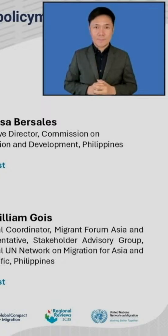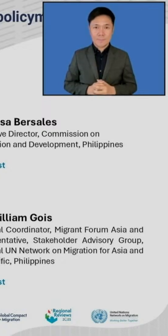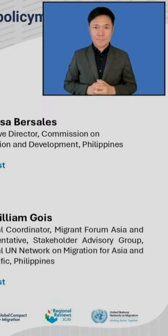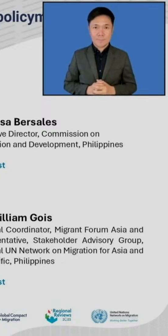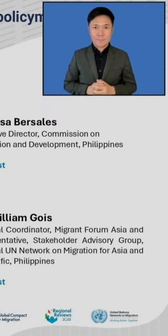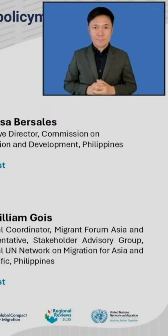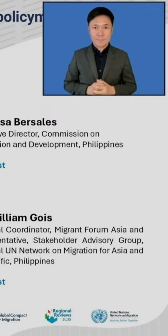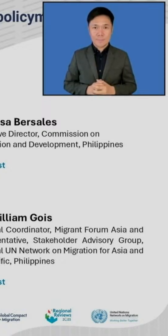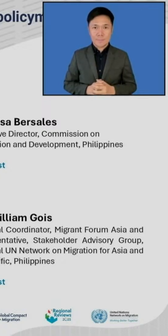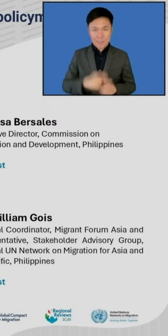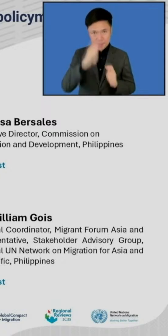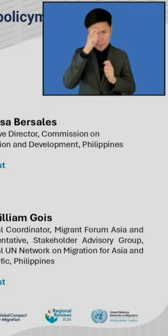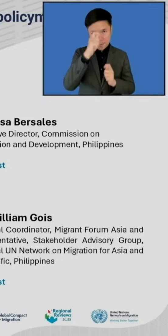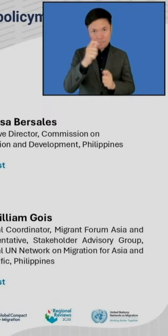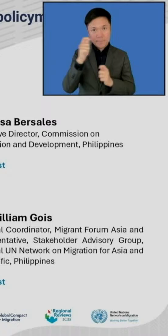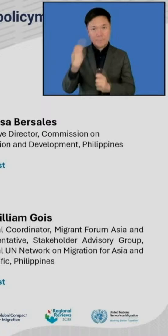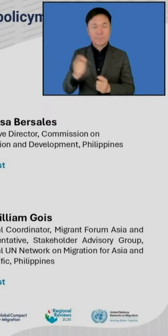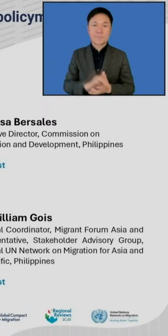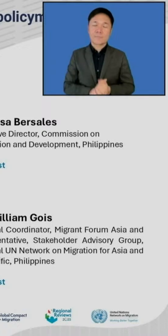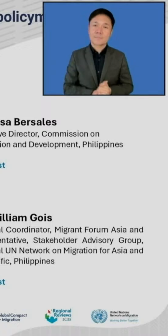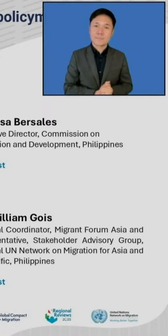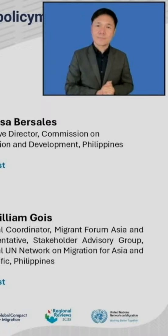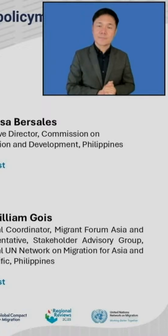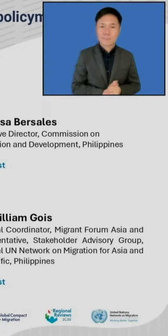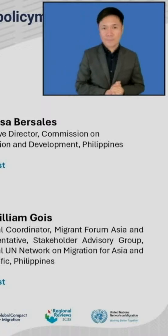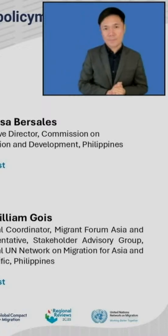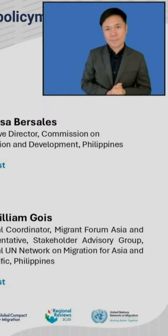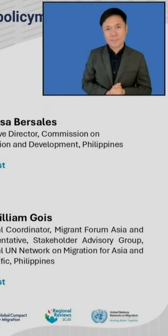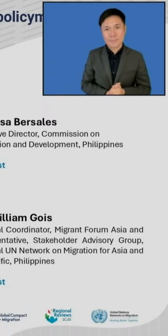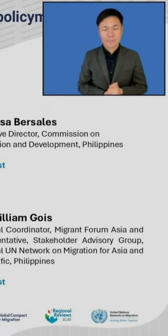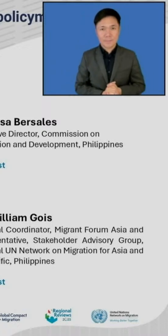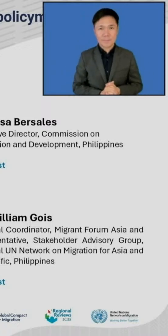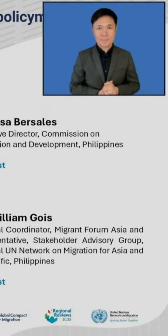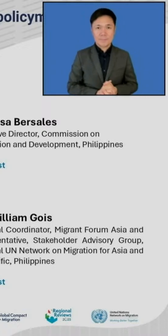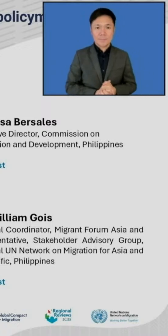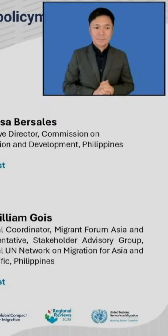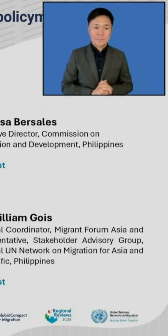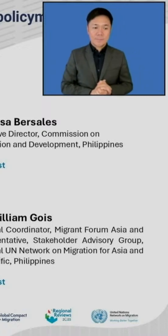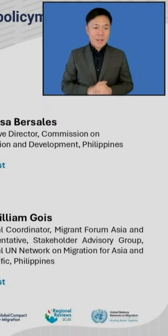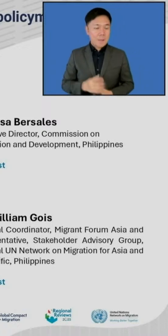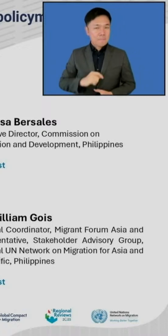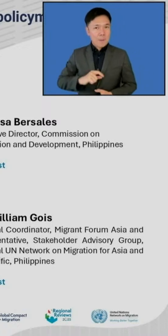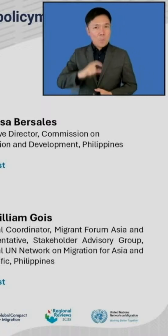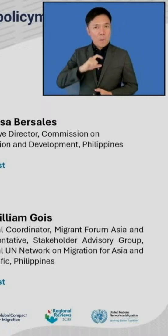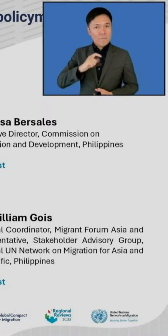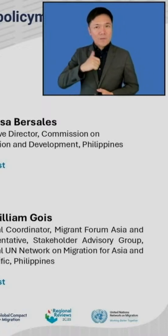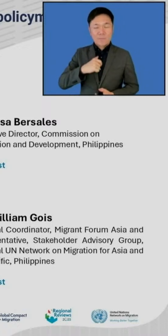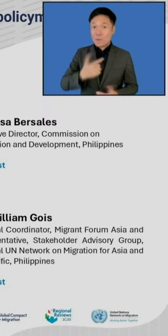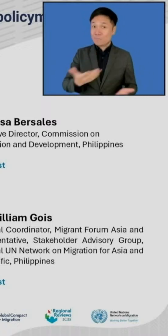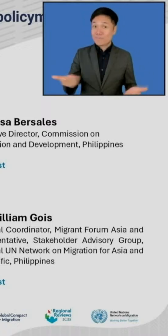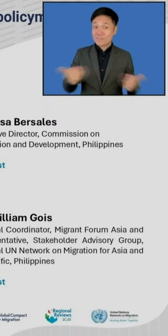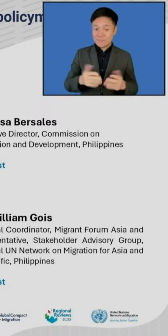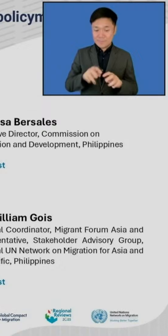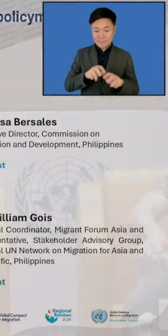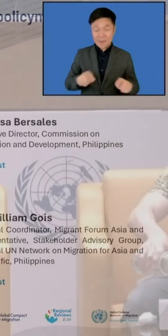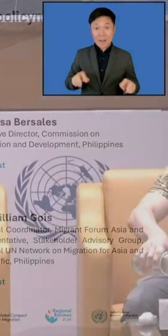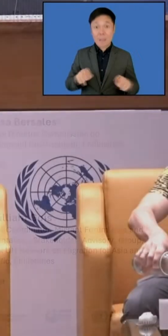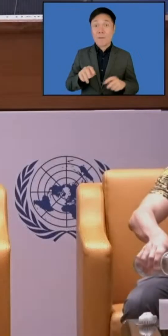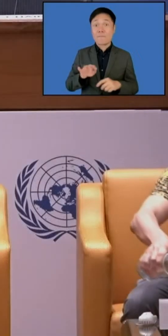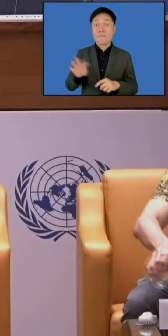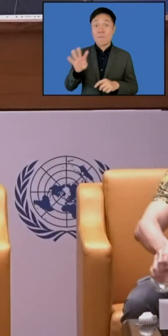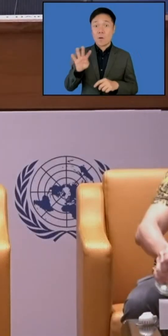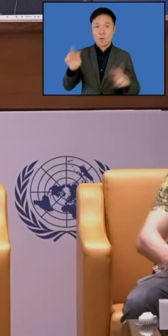Distinguished delegates and panelists, I have the honor to welcome all of you to Roundtable 4 on